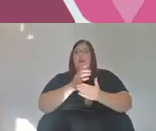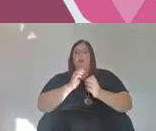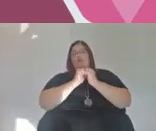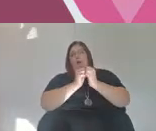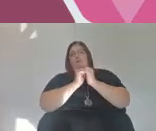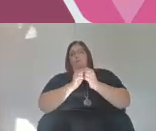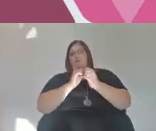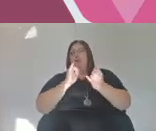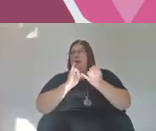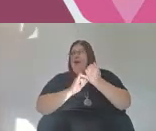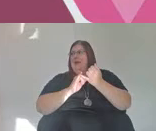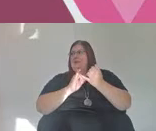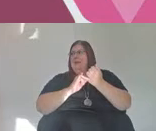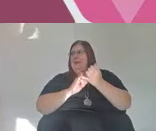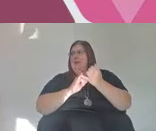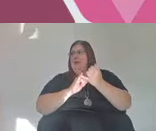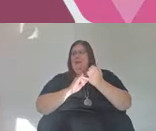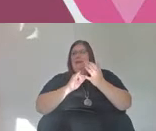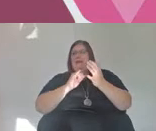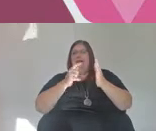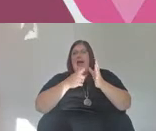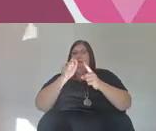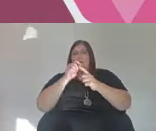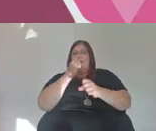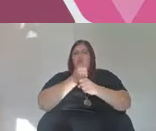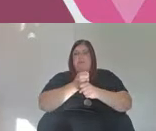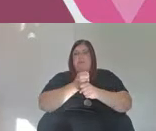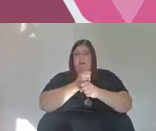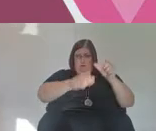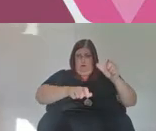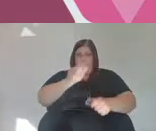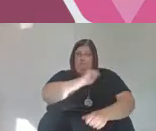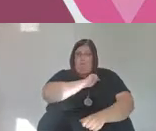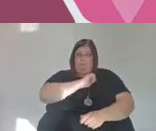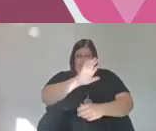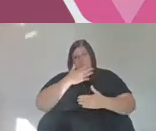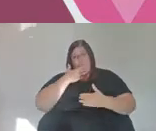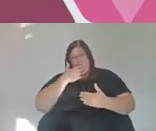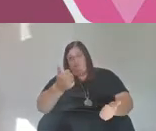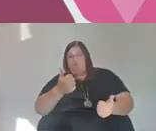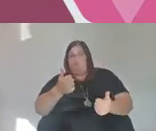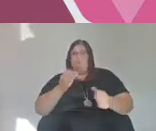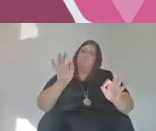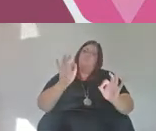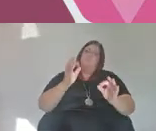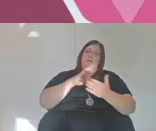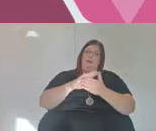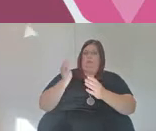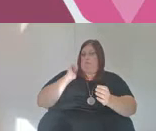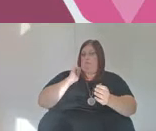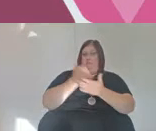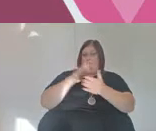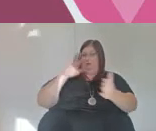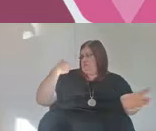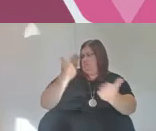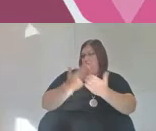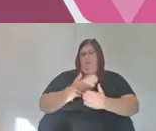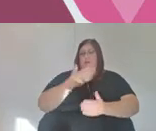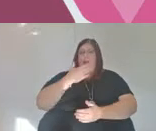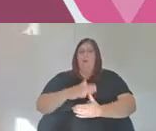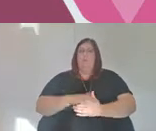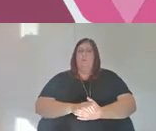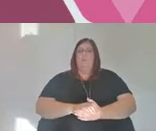in supporting us on our service improvement journey over the past 12 to 18 months. Of course, we'll continue to listen